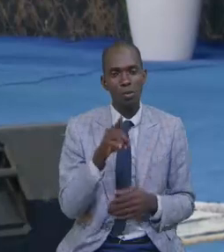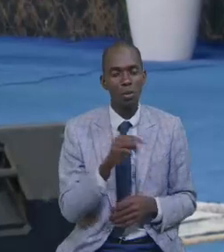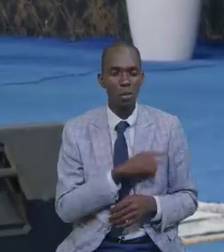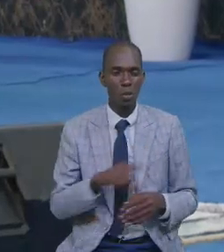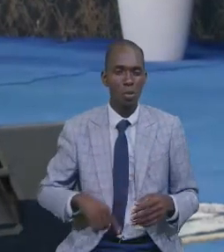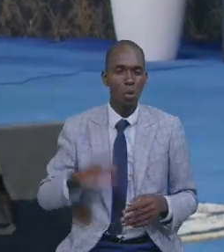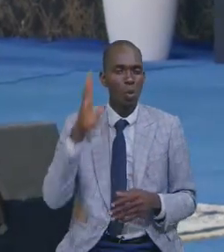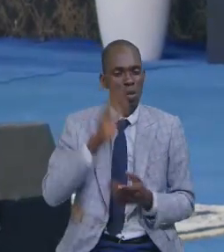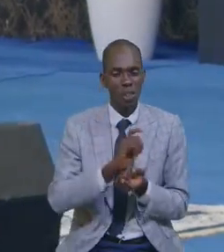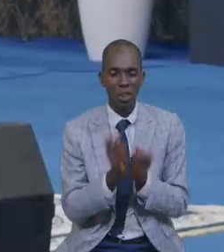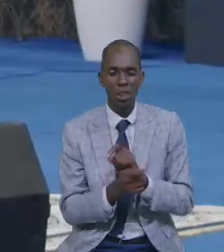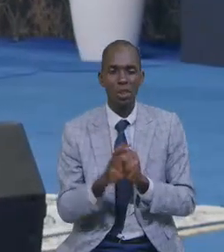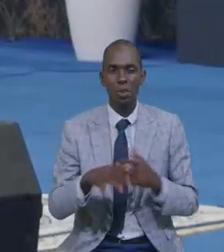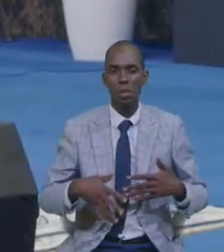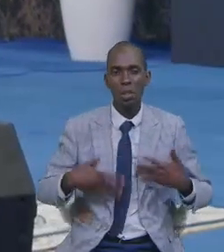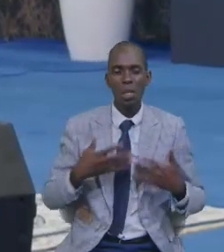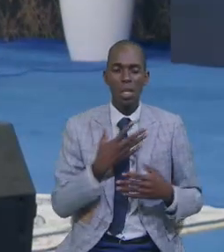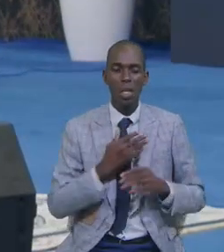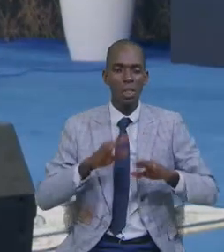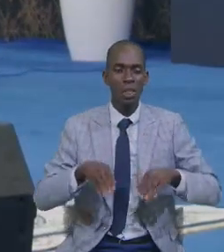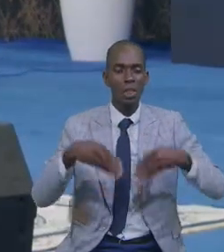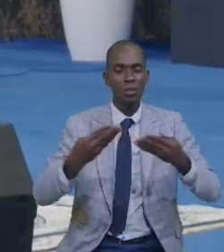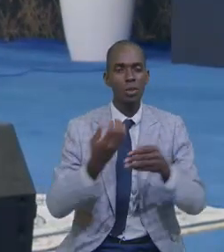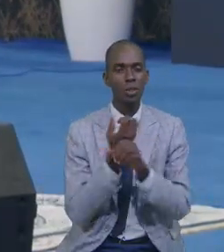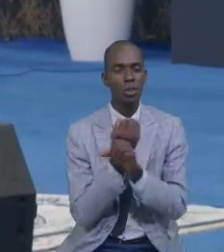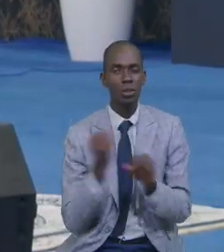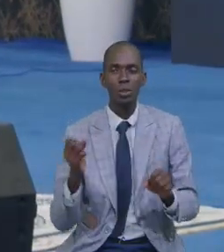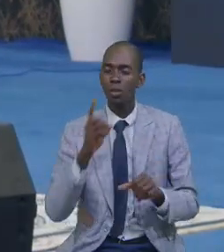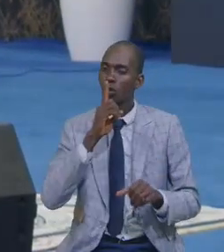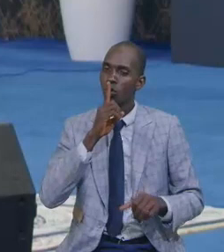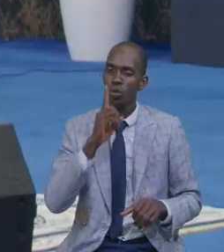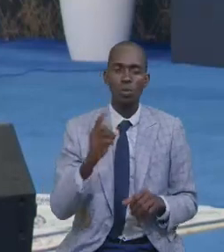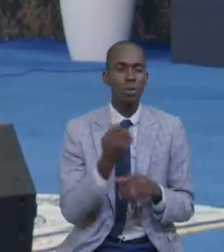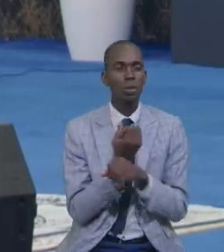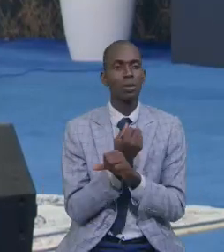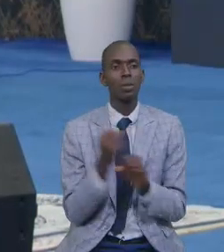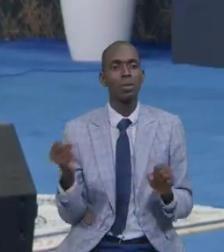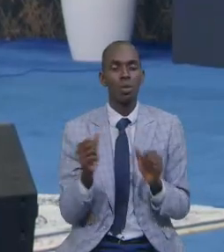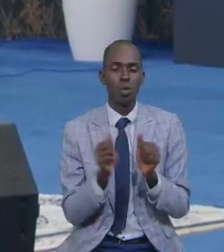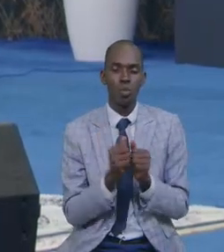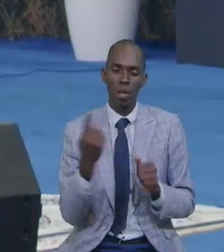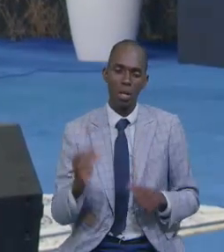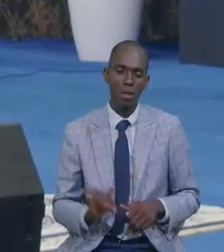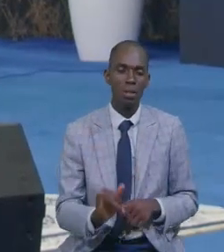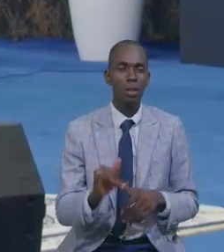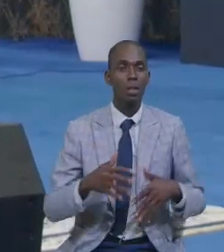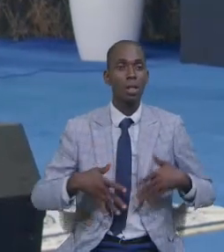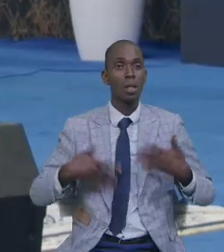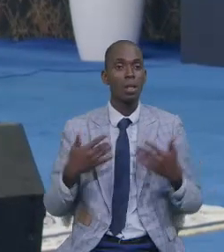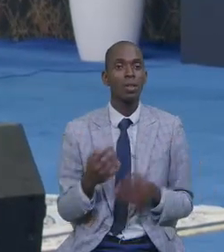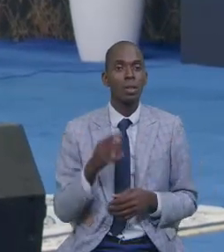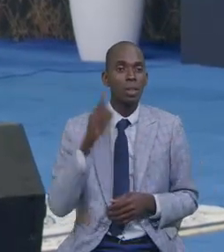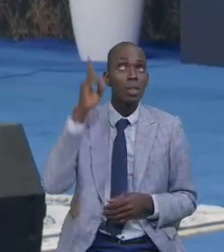life, and the Lord will give you salvation, real salvation with eternal life. He shall hear